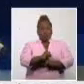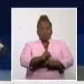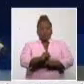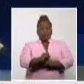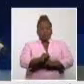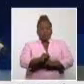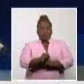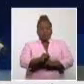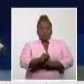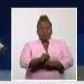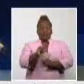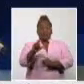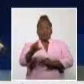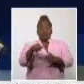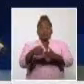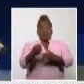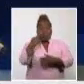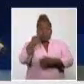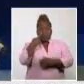been confirmed,